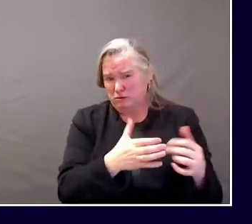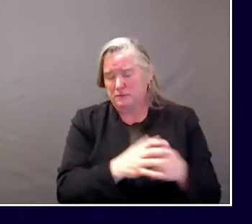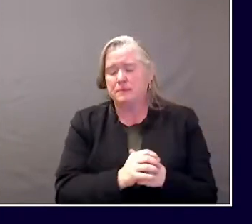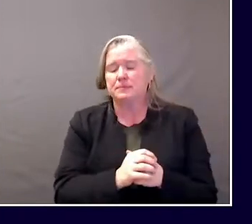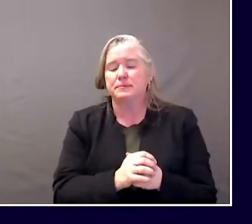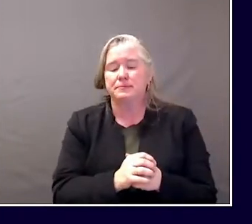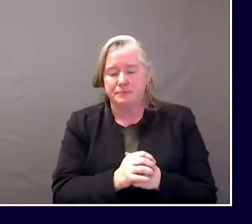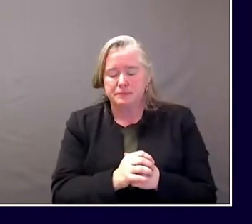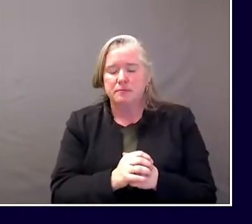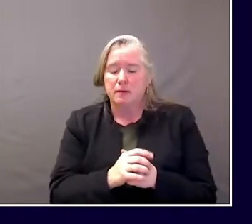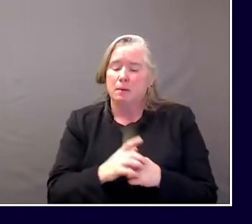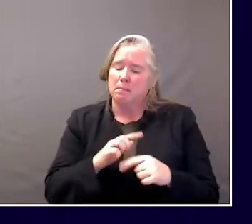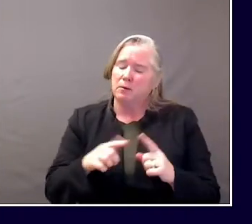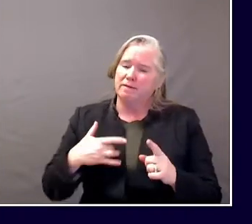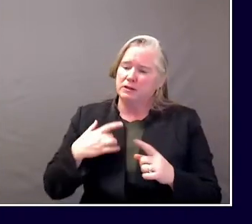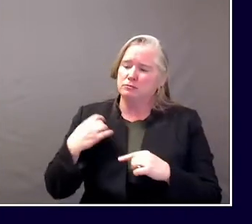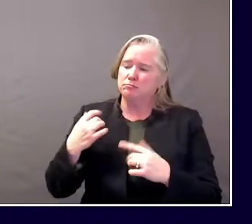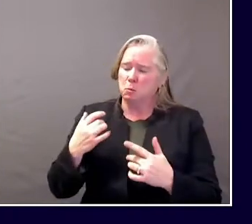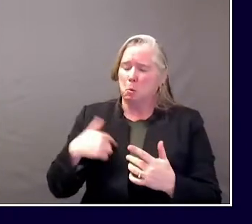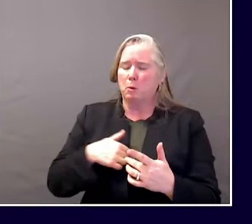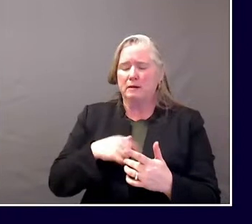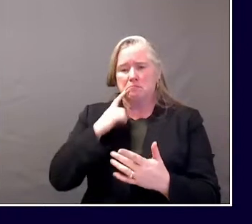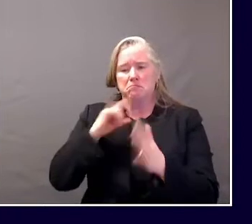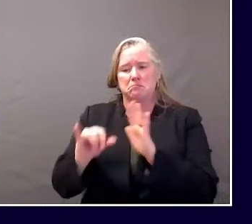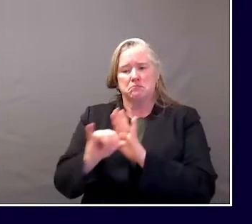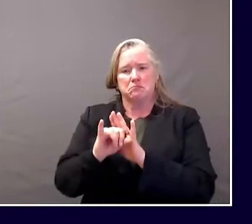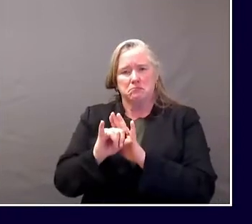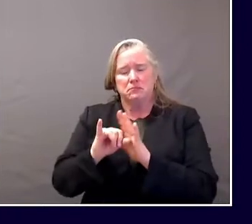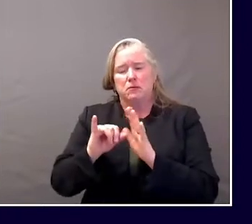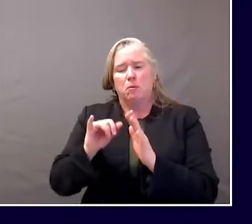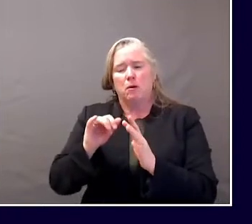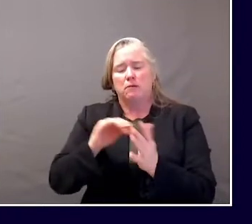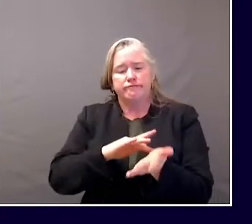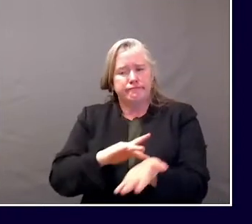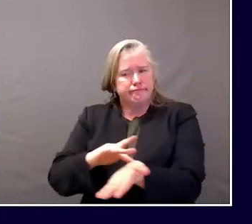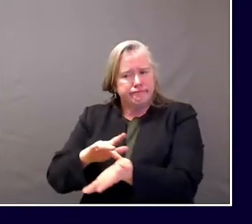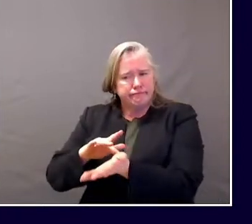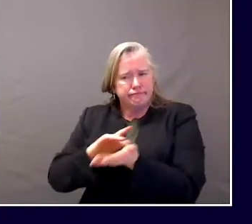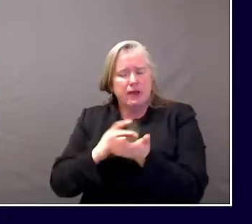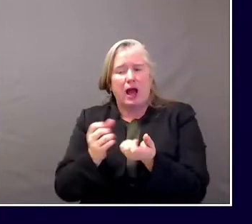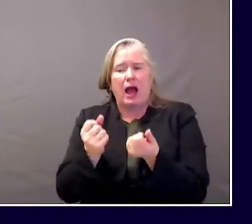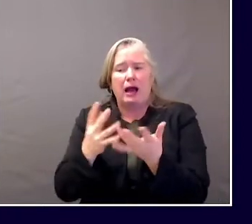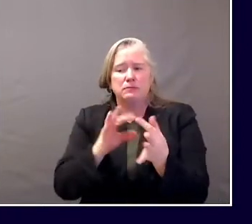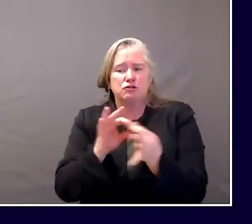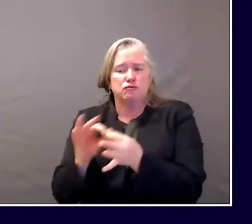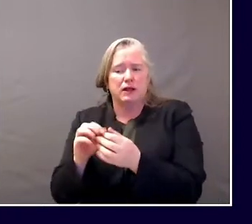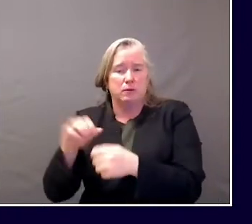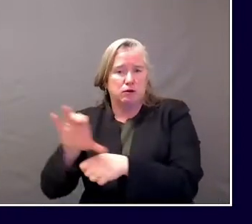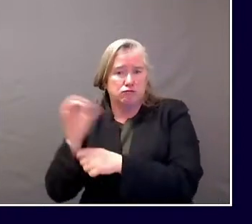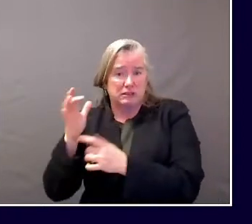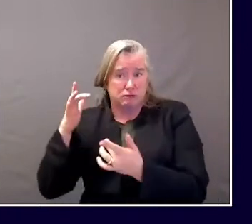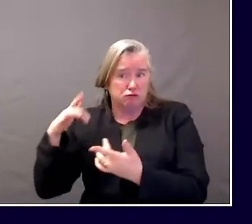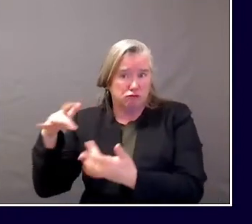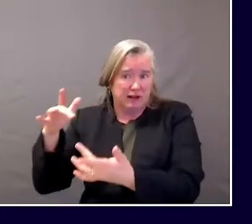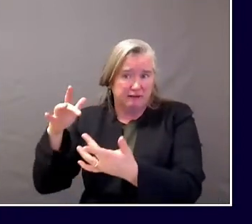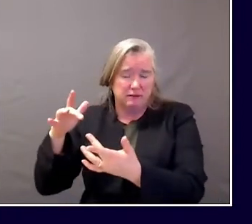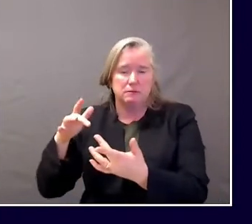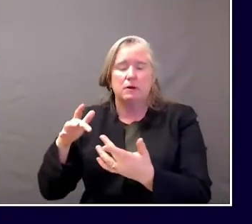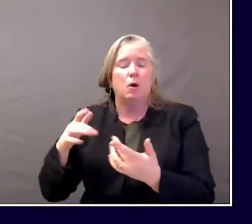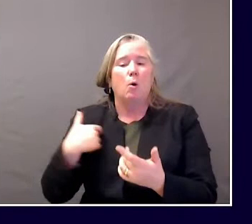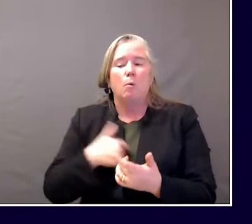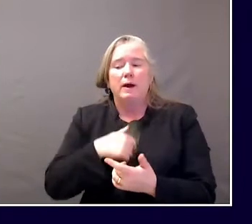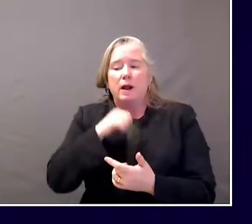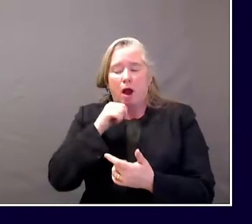degree of any increase may be associated with Christmas travel. Maybe not 100% to be sure, but we are looking at